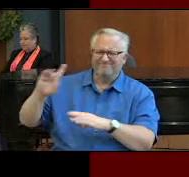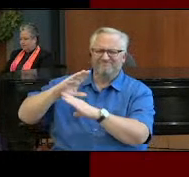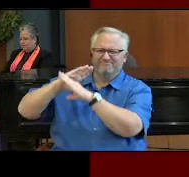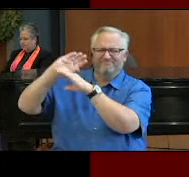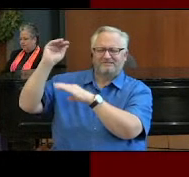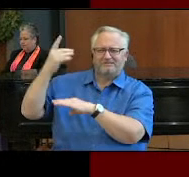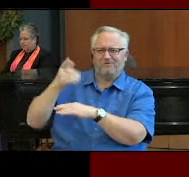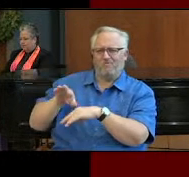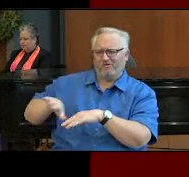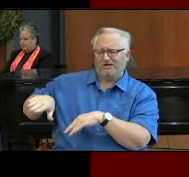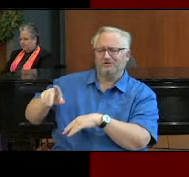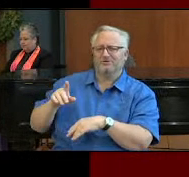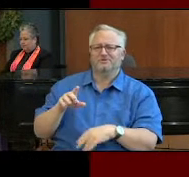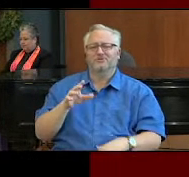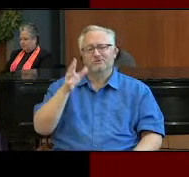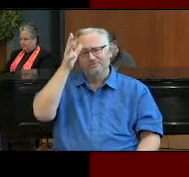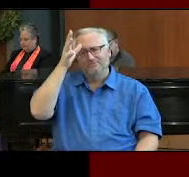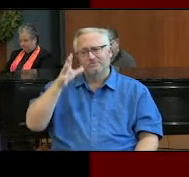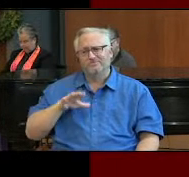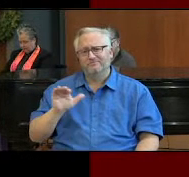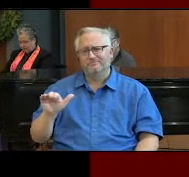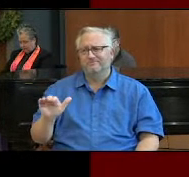Okay, señora, señor.